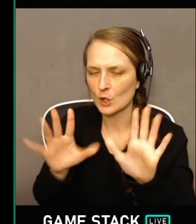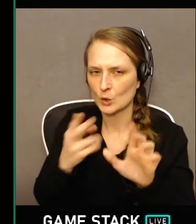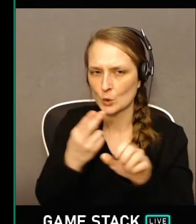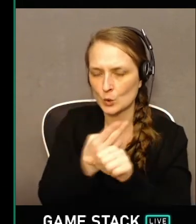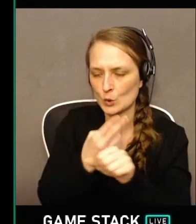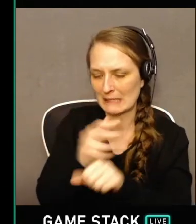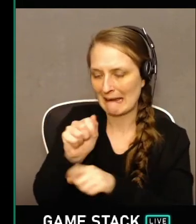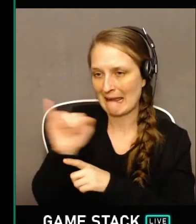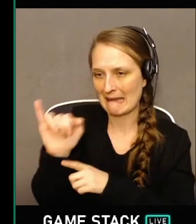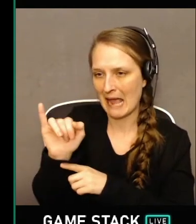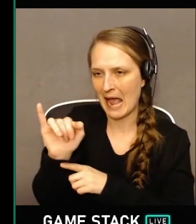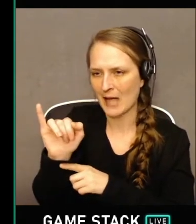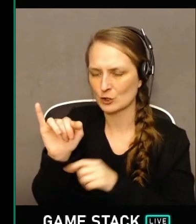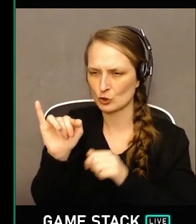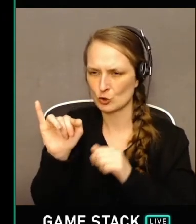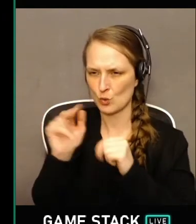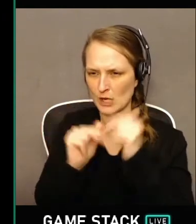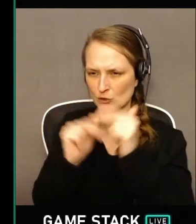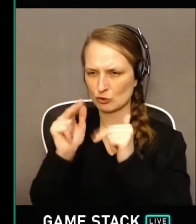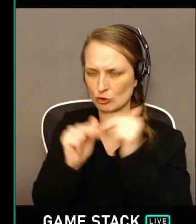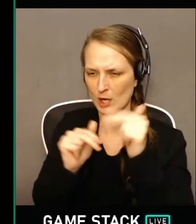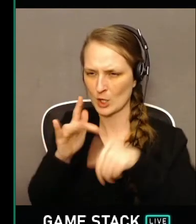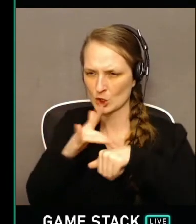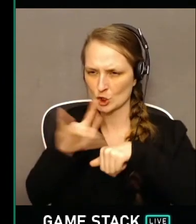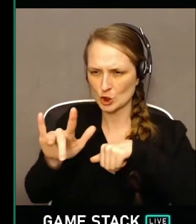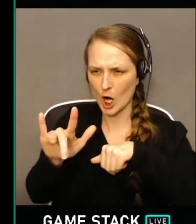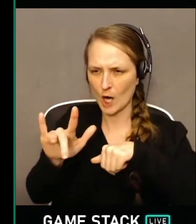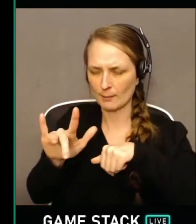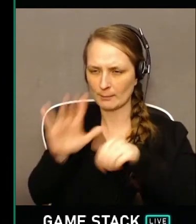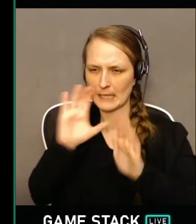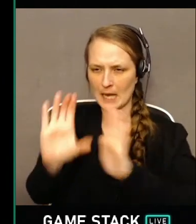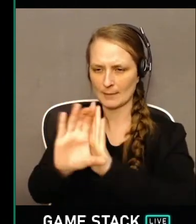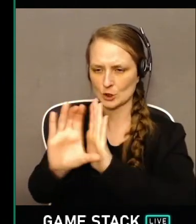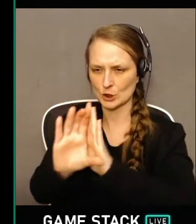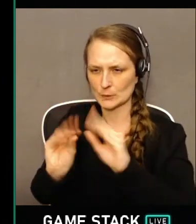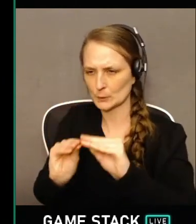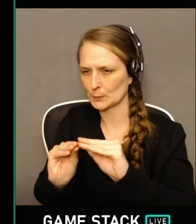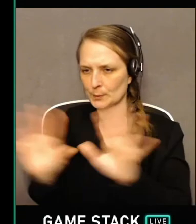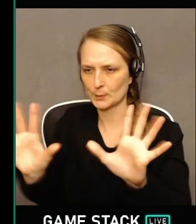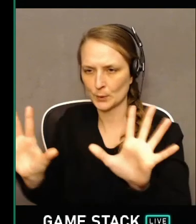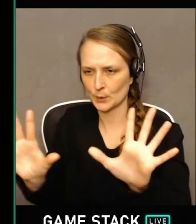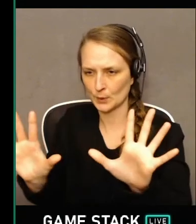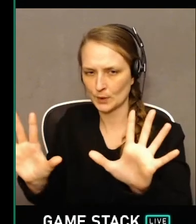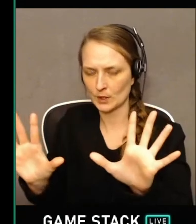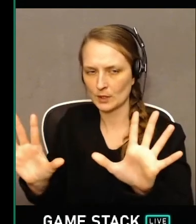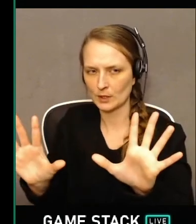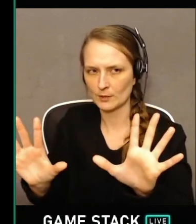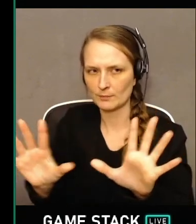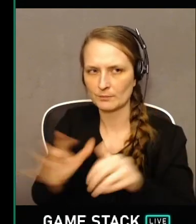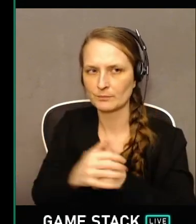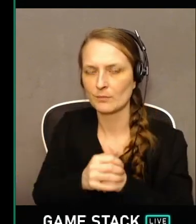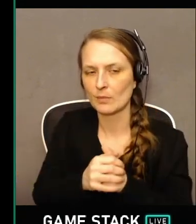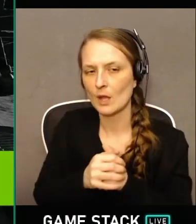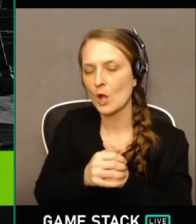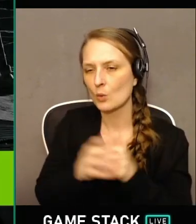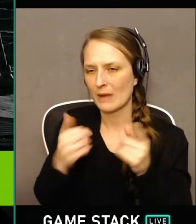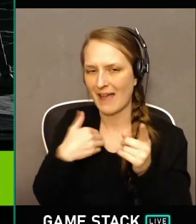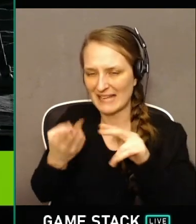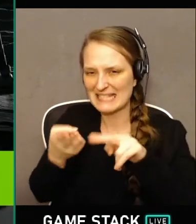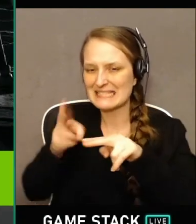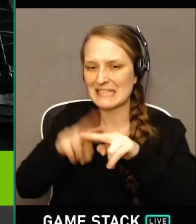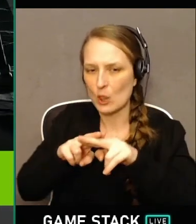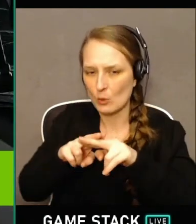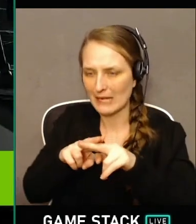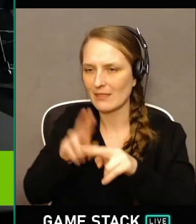to reconstruct sharp, higher resolution images. Dedicated computational units called tensor cores accelerate the AI